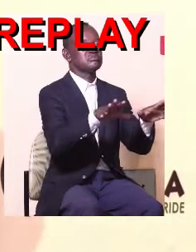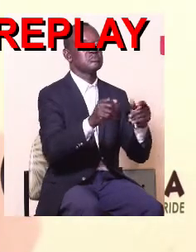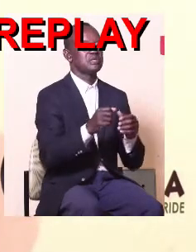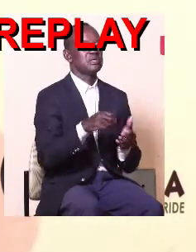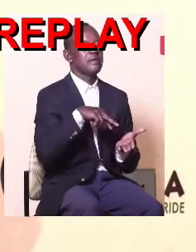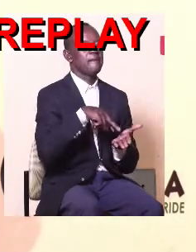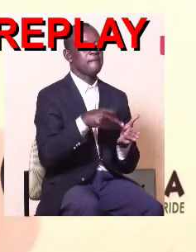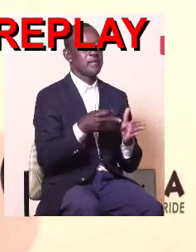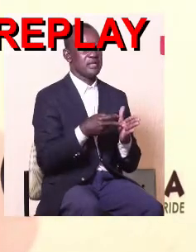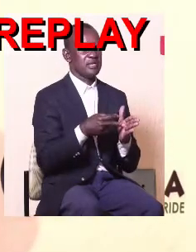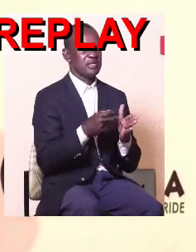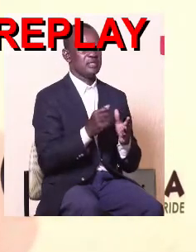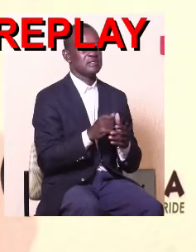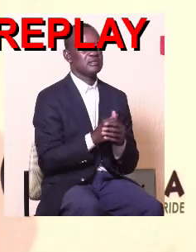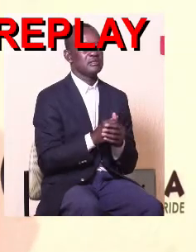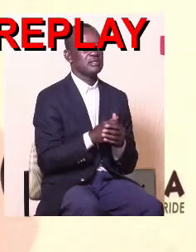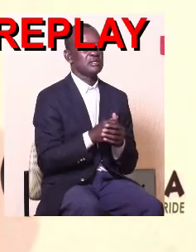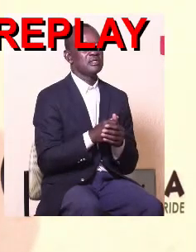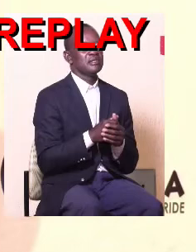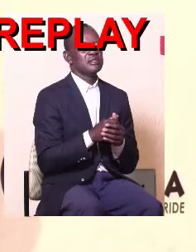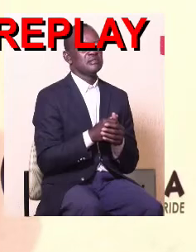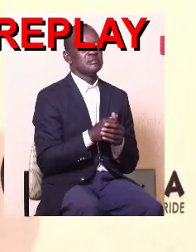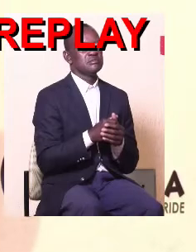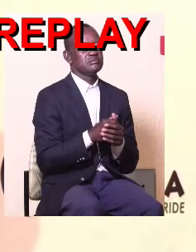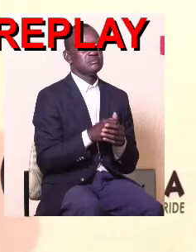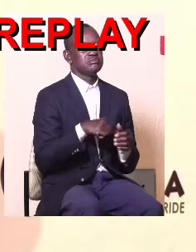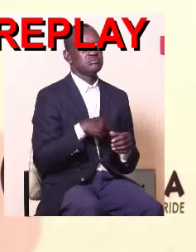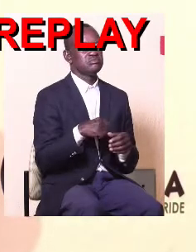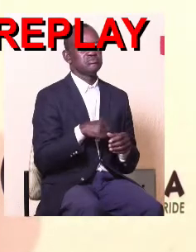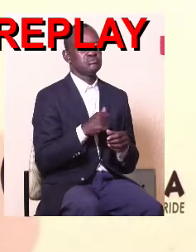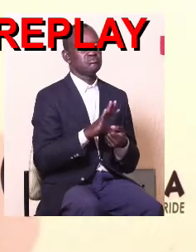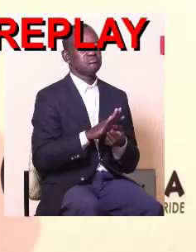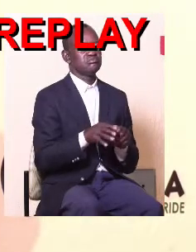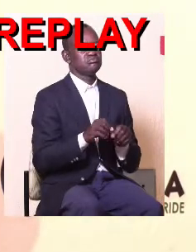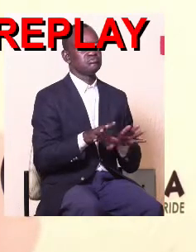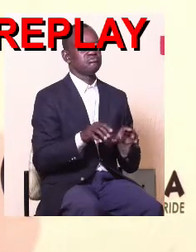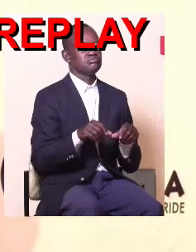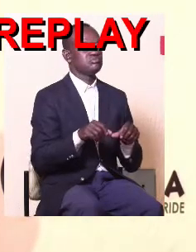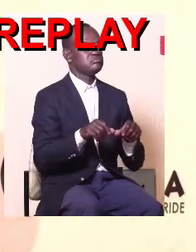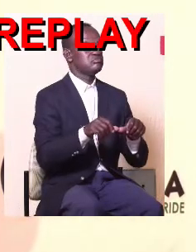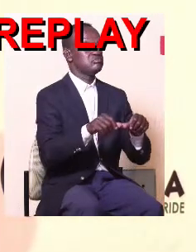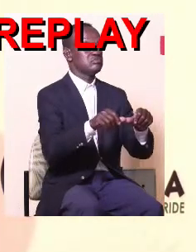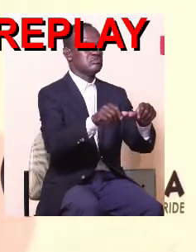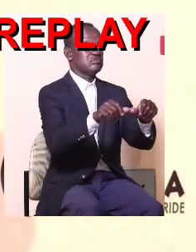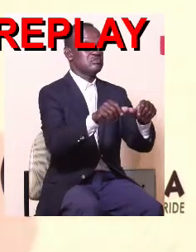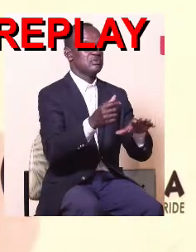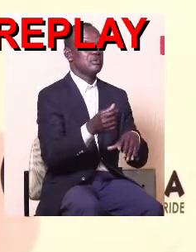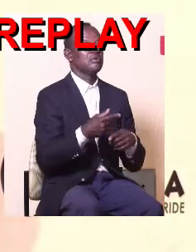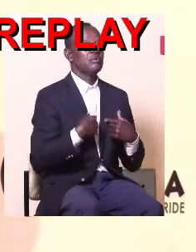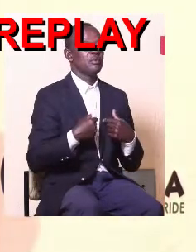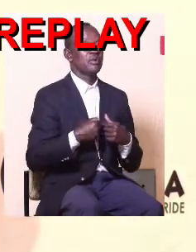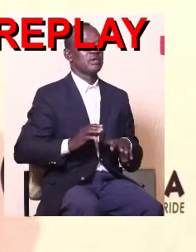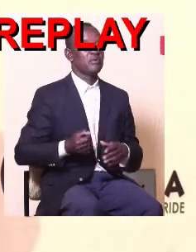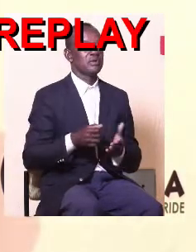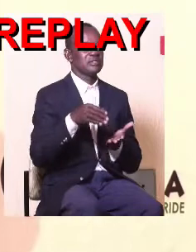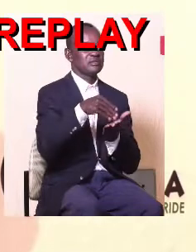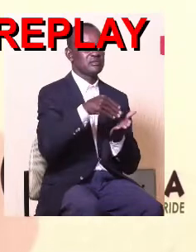the epidemic is or the outbreak is still continuing. You would want to reach a stage